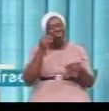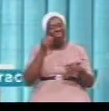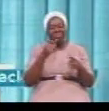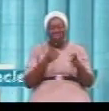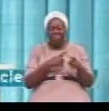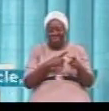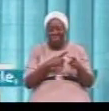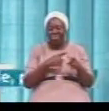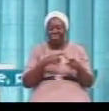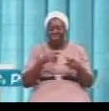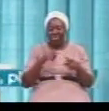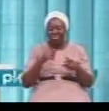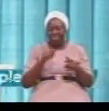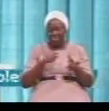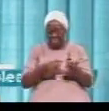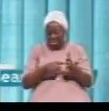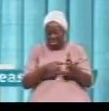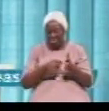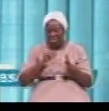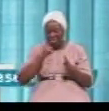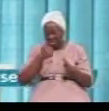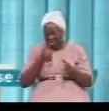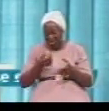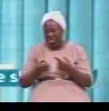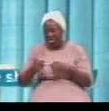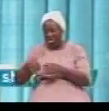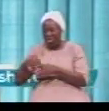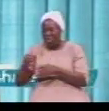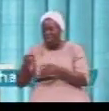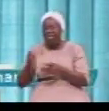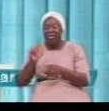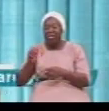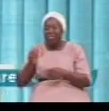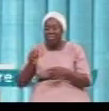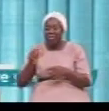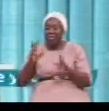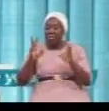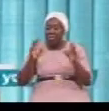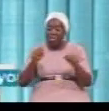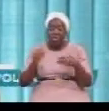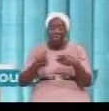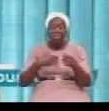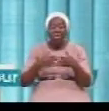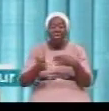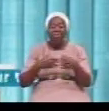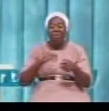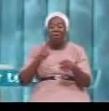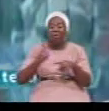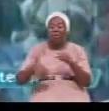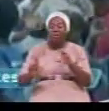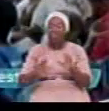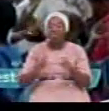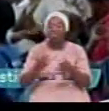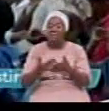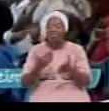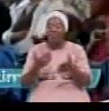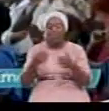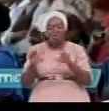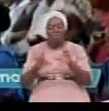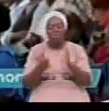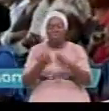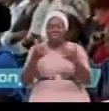come and testify tomorrow night or Tuesday night. No. Check yourself. Whatever you couldn't do before, do it now.